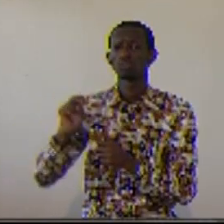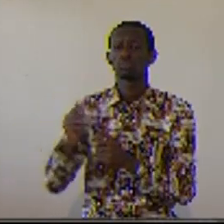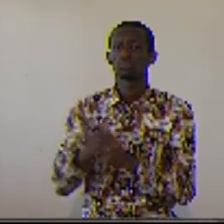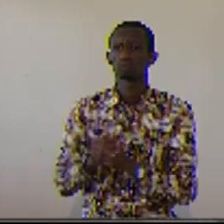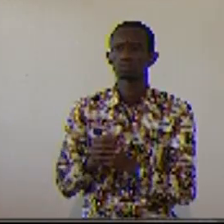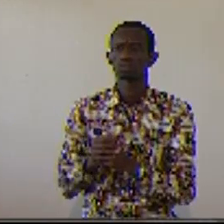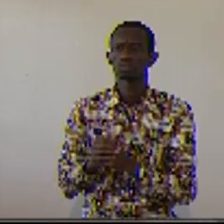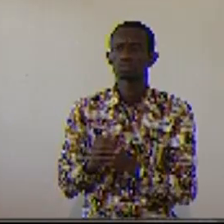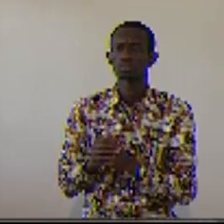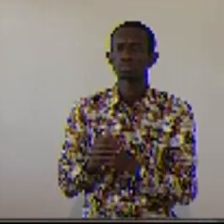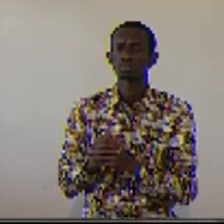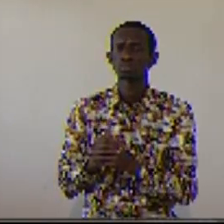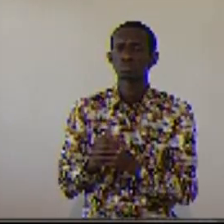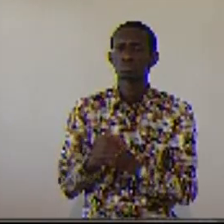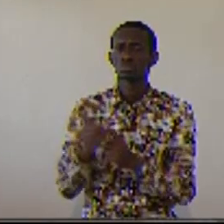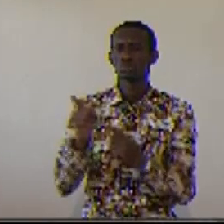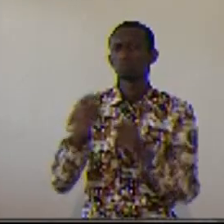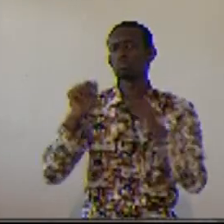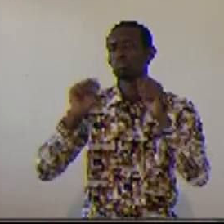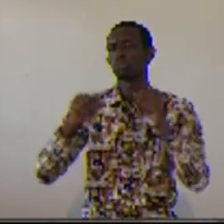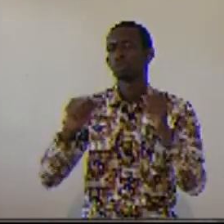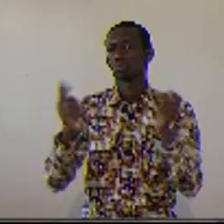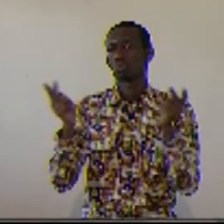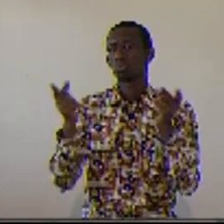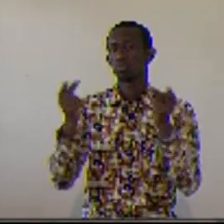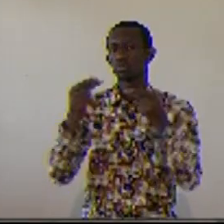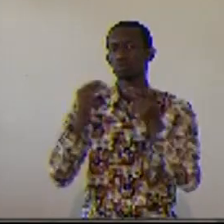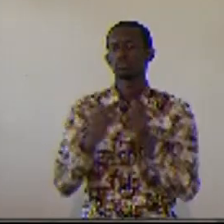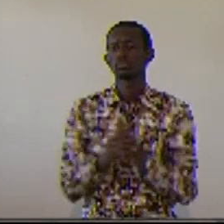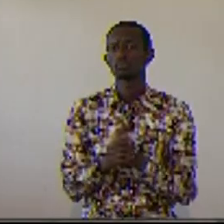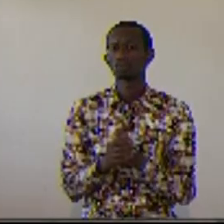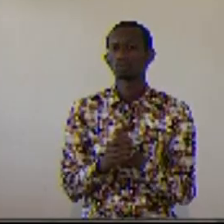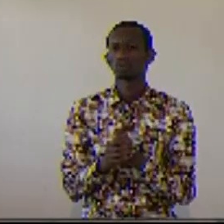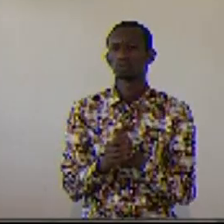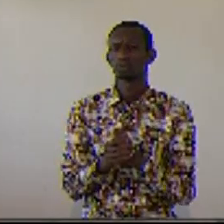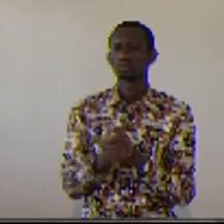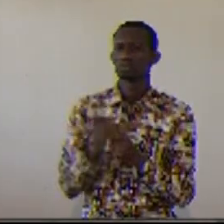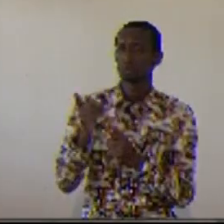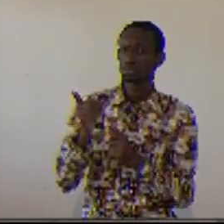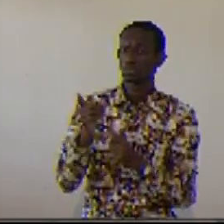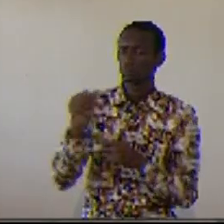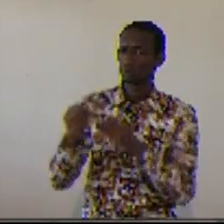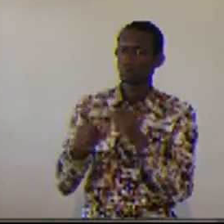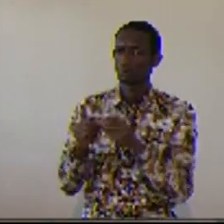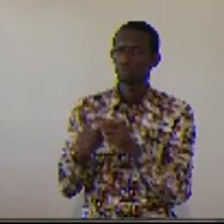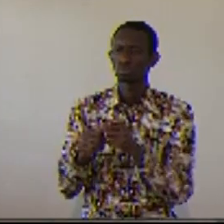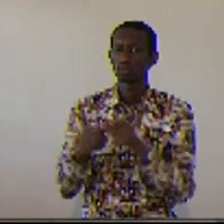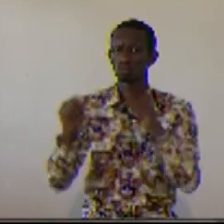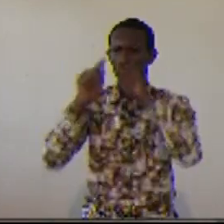atom is delocalized within the ring. That is about the structure